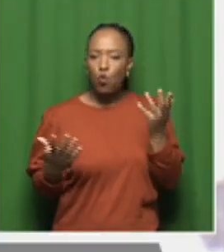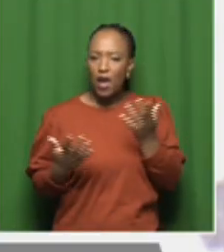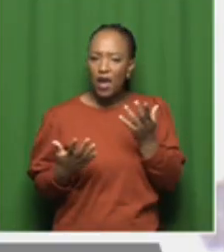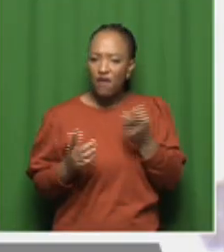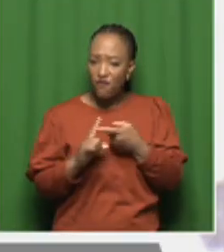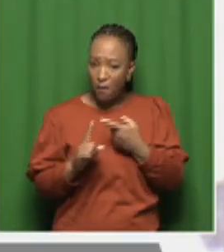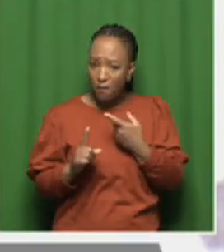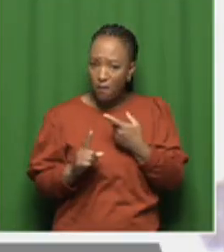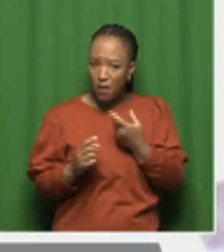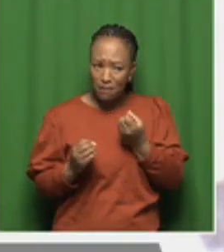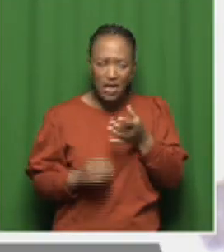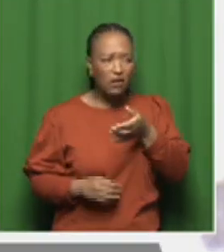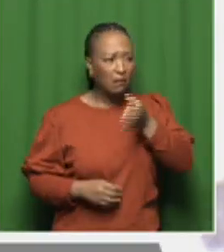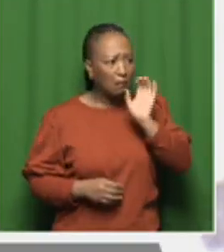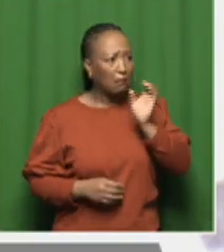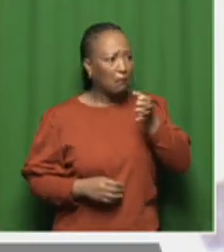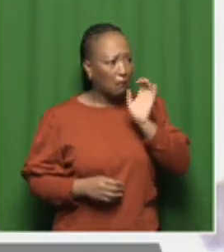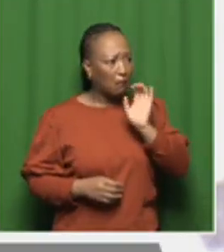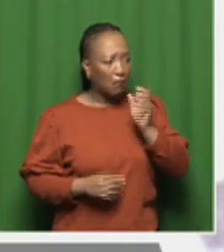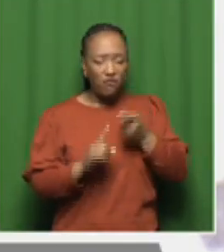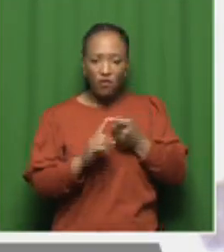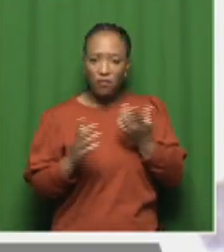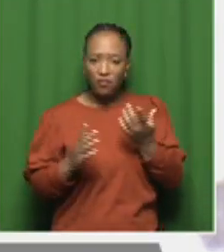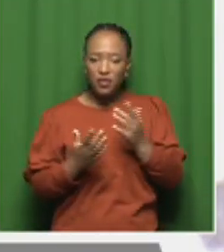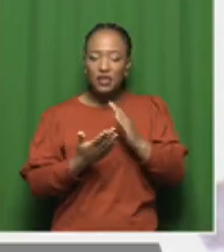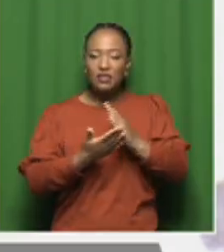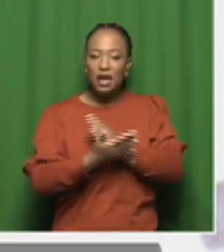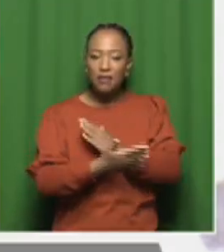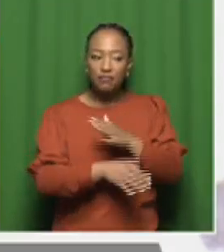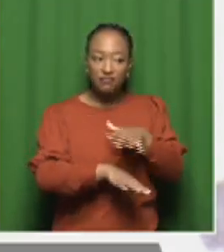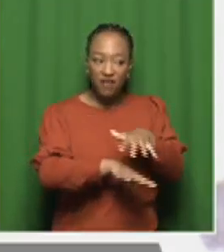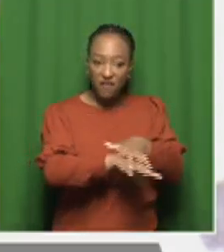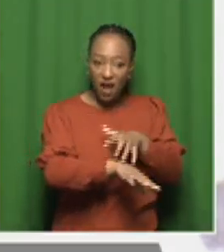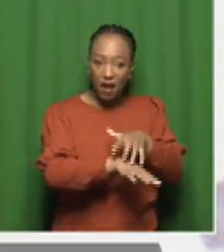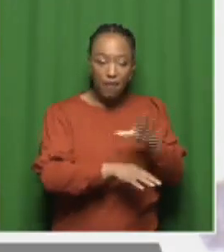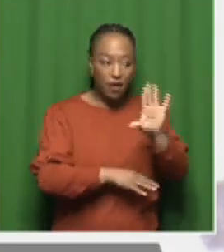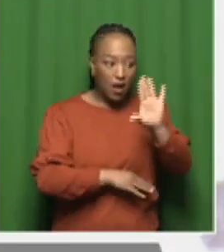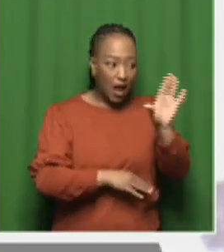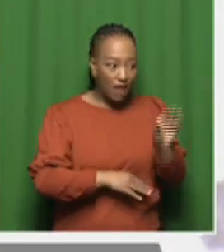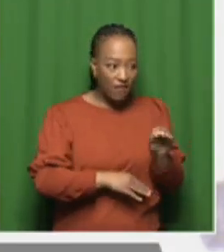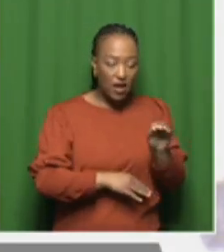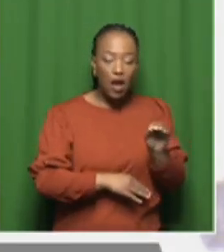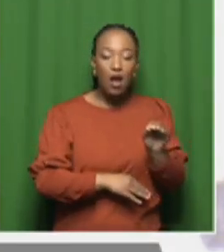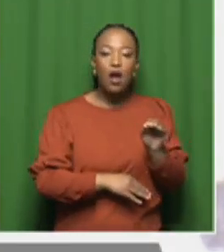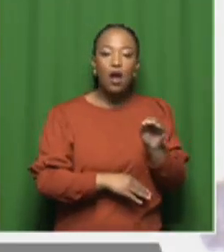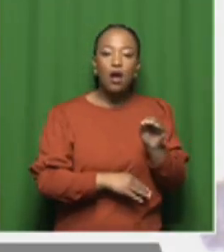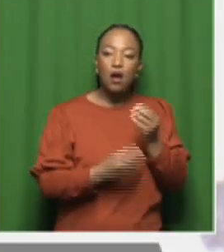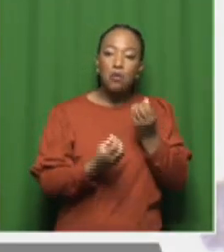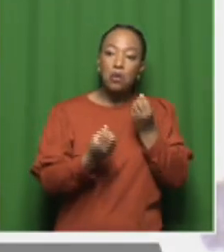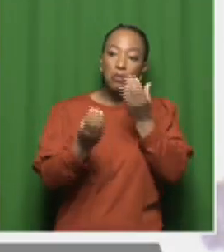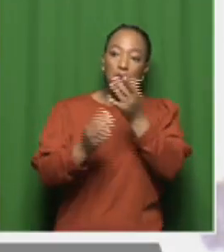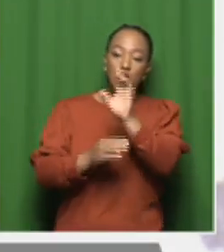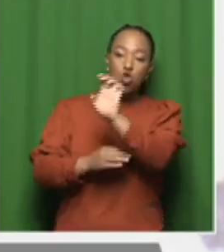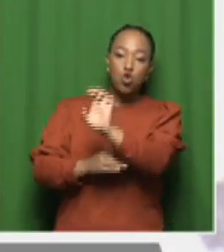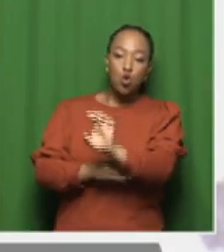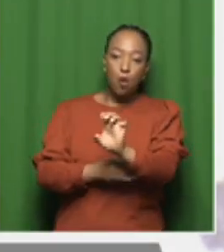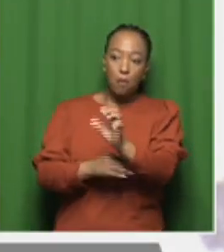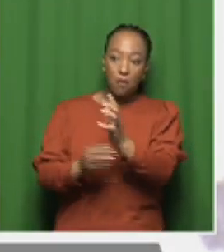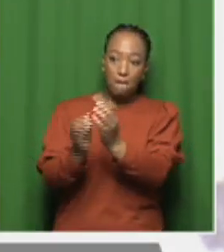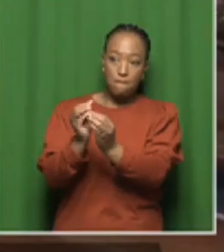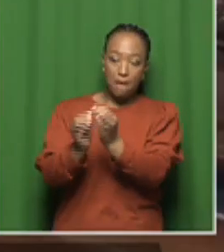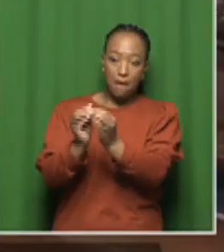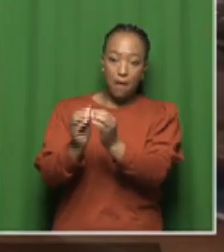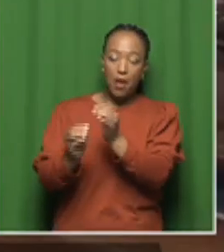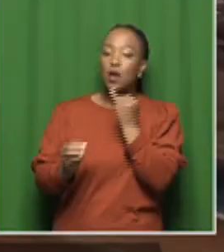orange juice coming from? Sometimes it's oranges that are farmed in Africa, shipped to Europe, and then they're coming back as the final product, which is, it's an absurdity